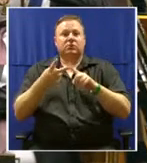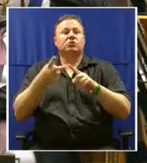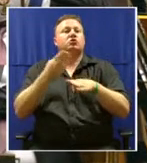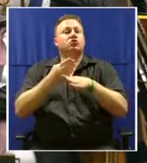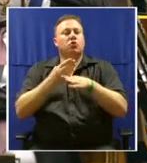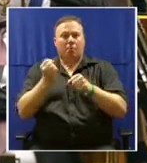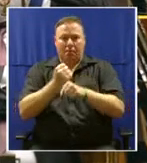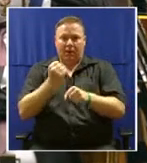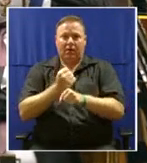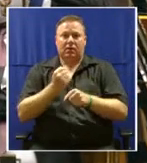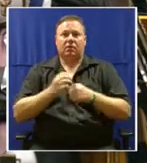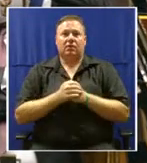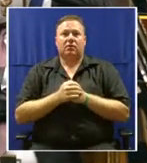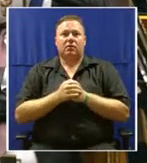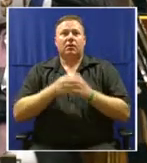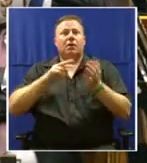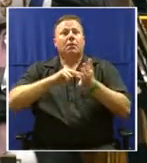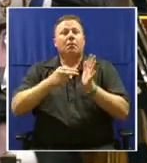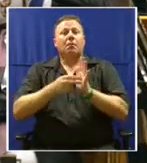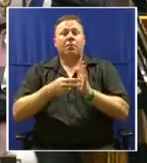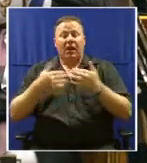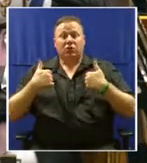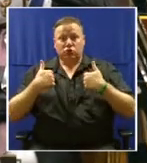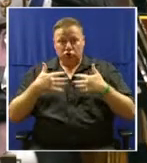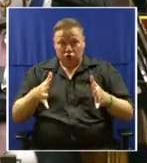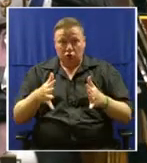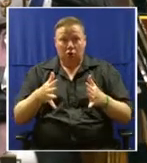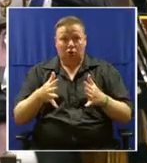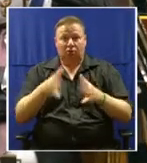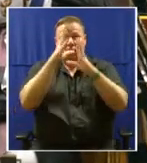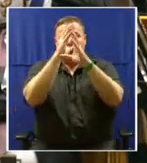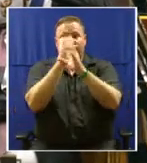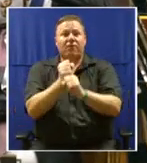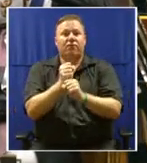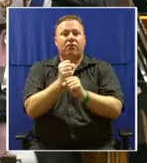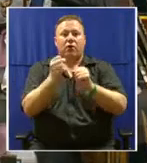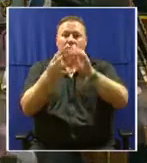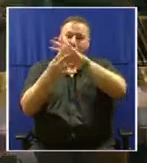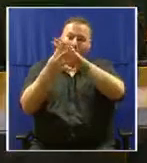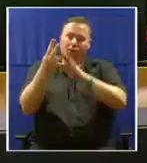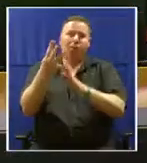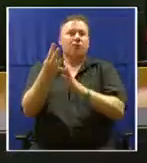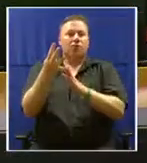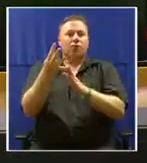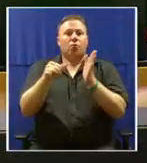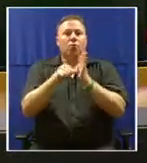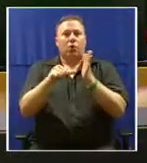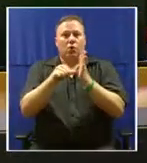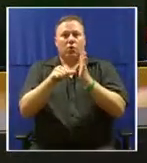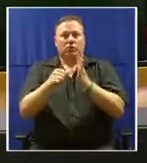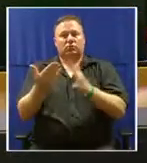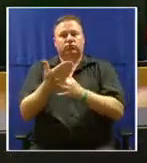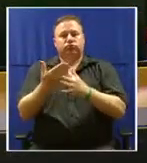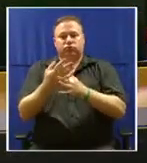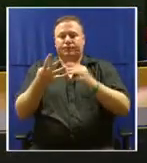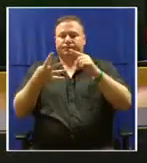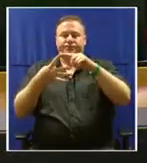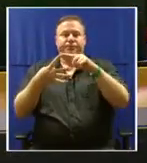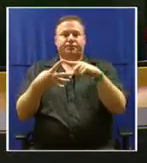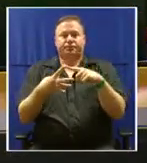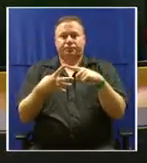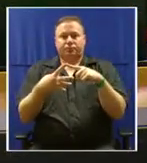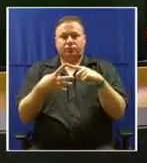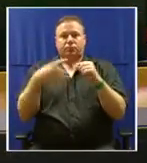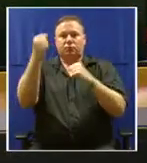Since the launch of the plan, we have focused on 4 priority interventions: a massive rollout